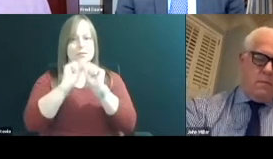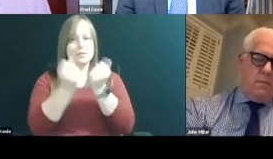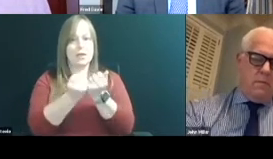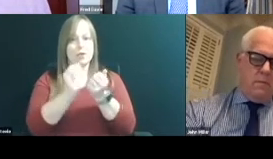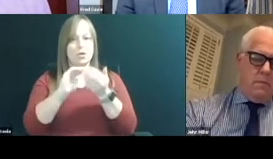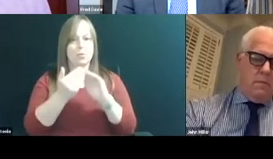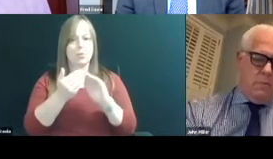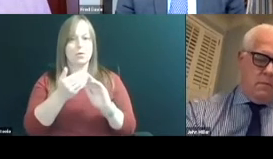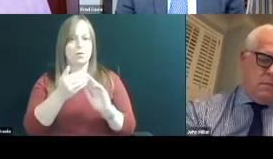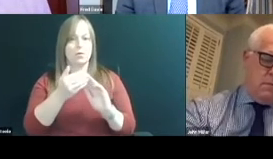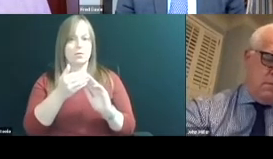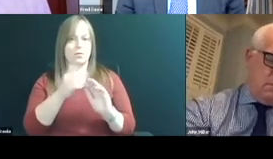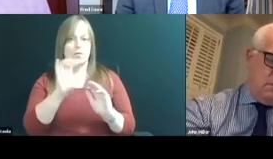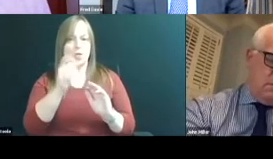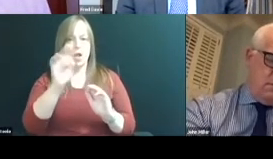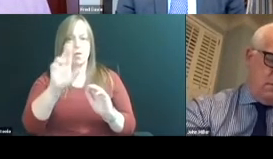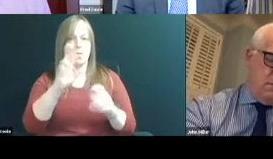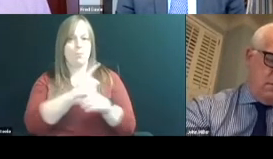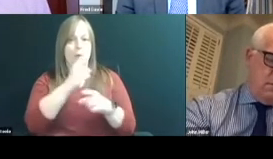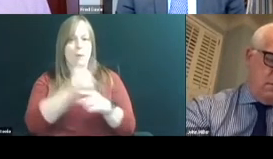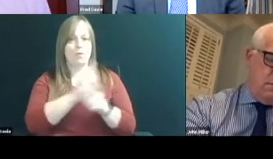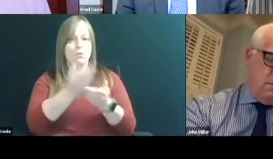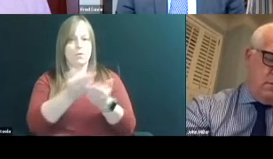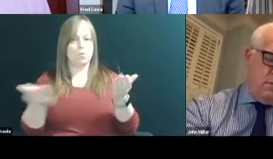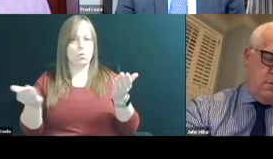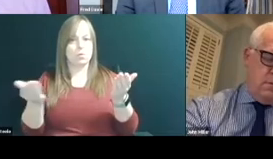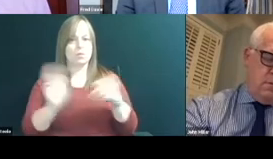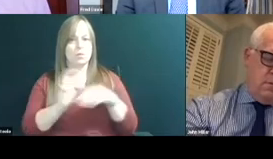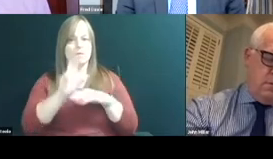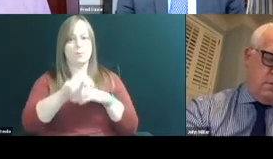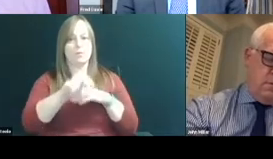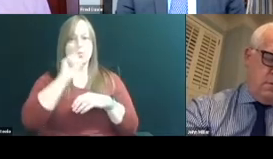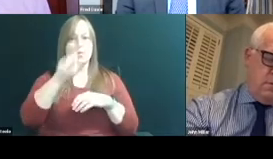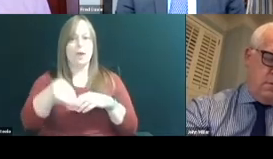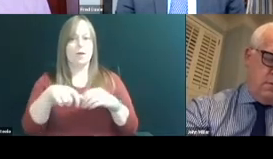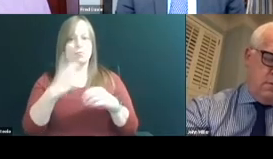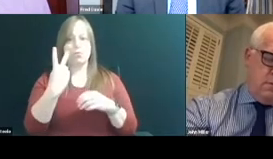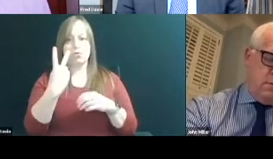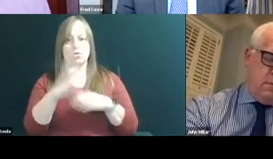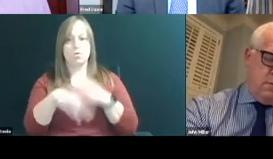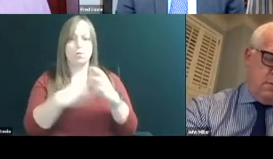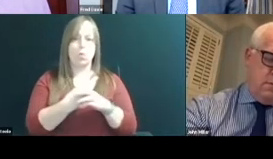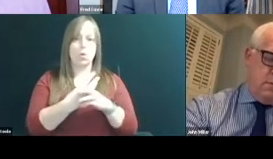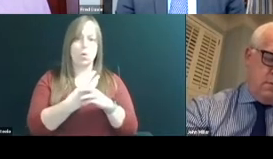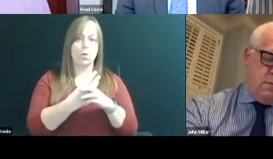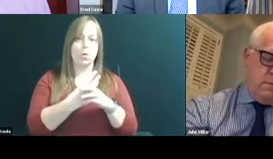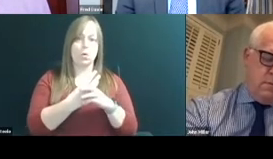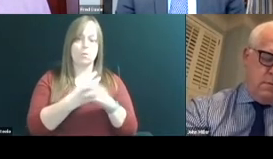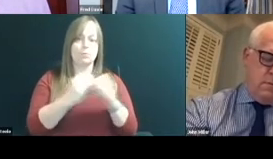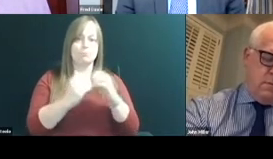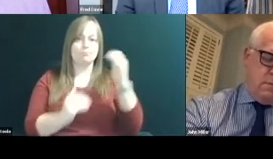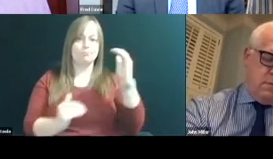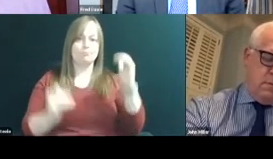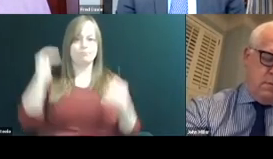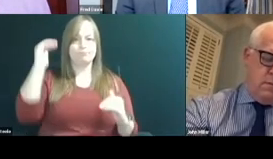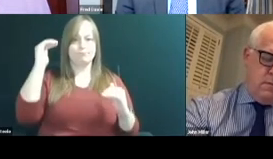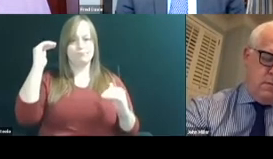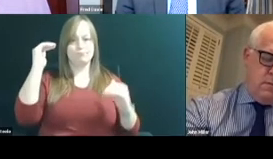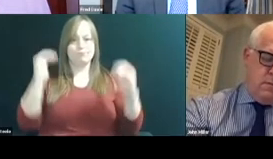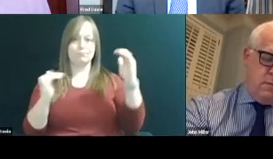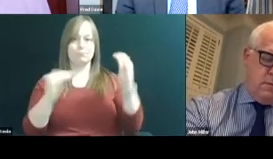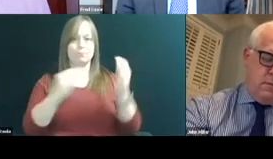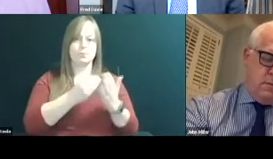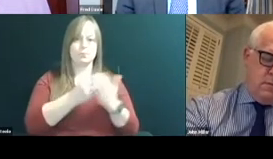communities of color are given the proper resources and investments so we don't have two worlds. One that's unsafe, over-policed, and